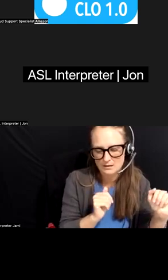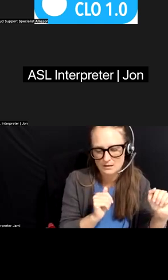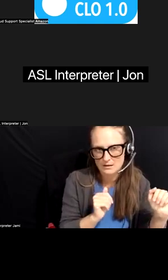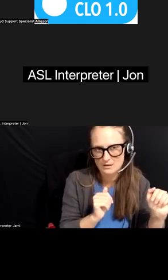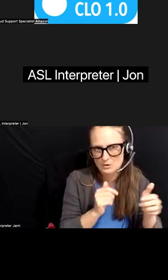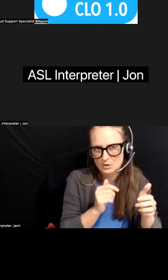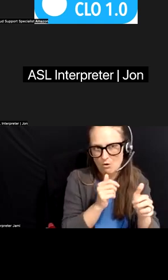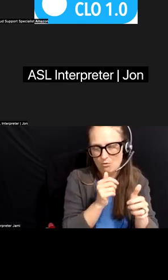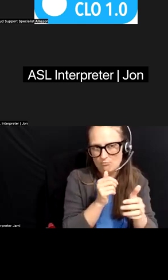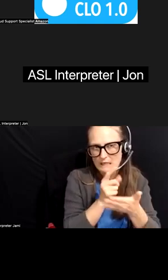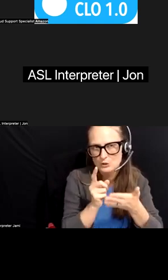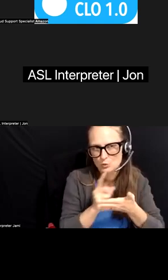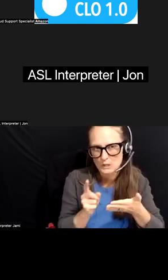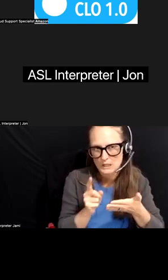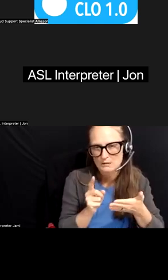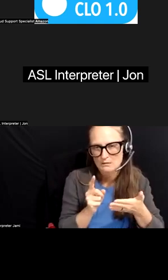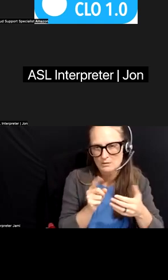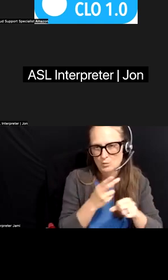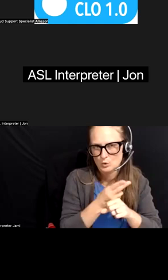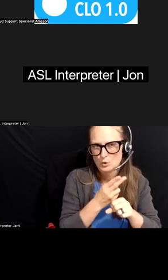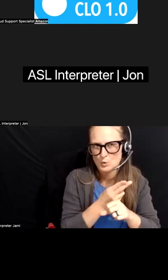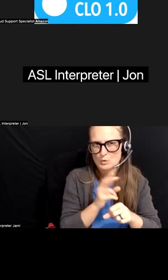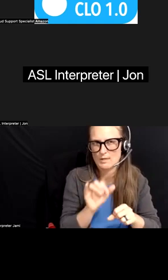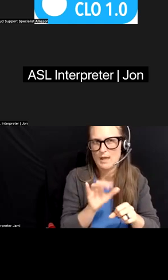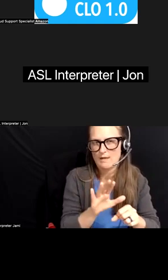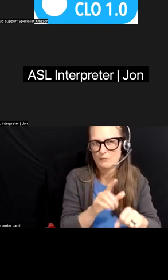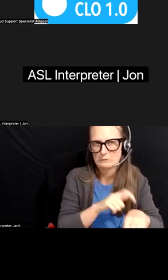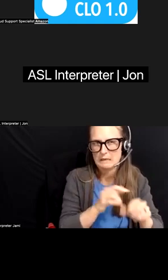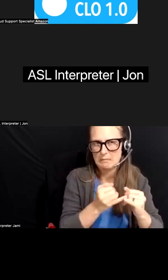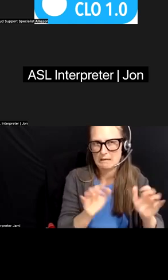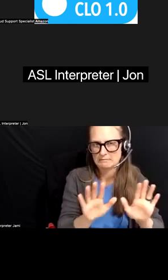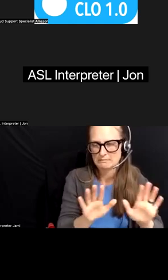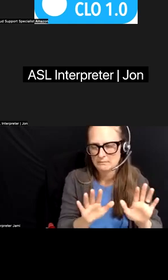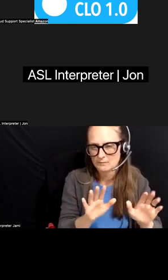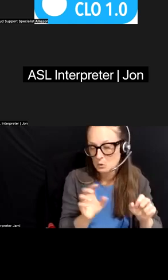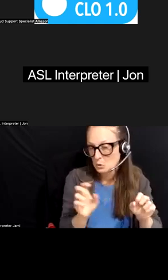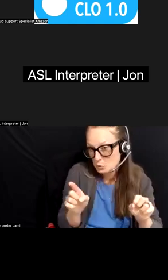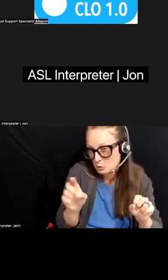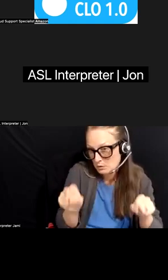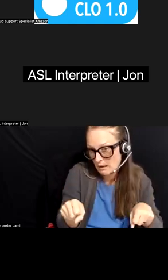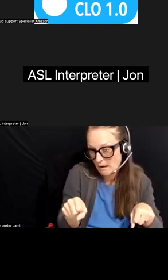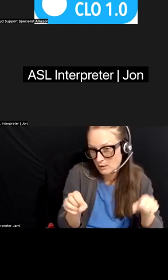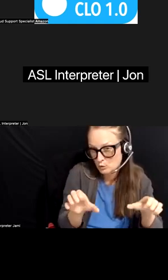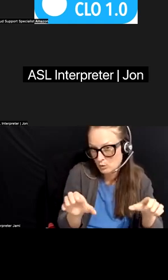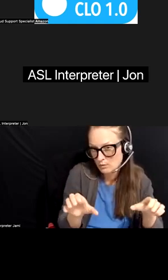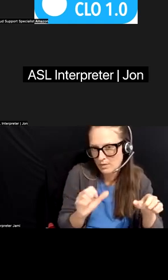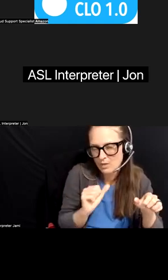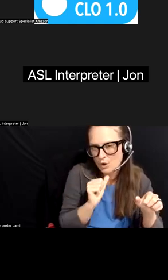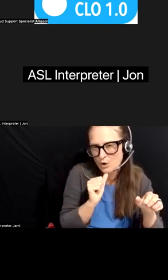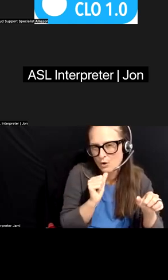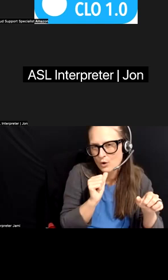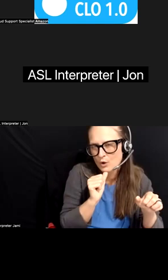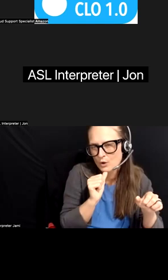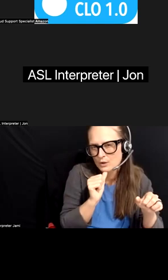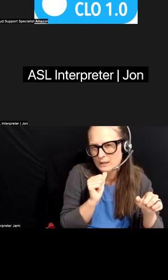each week we'll just use that as a benchmark. But you can do them. They're not super. We're not really